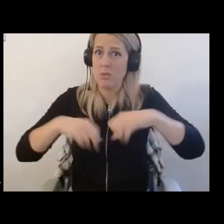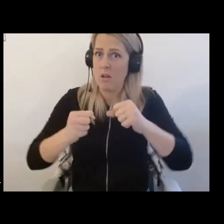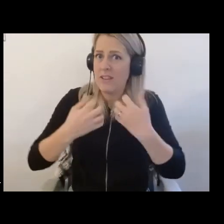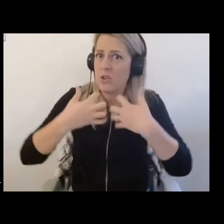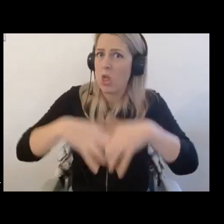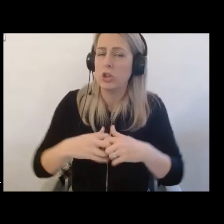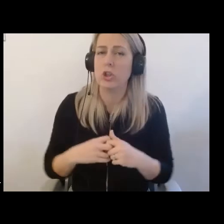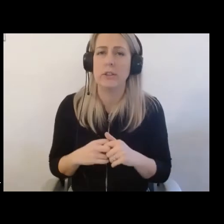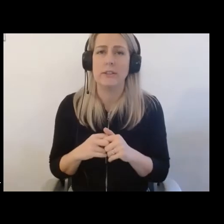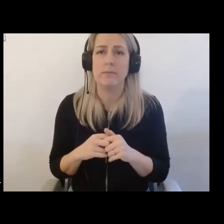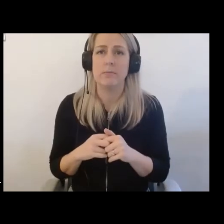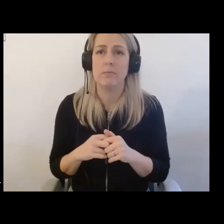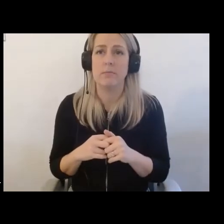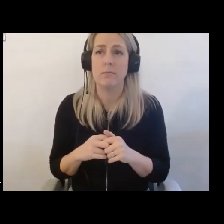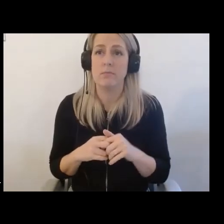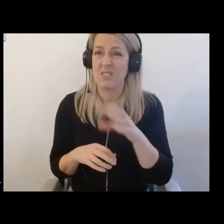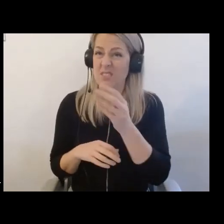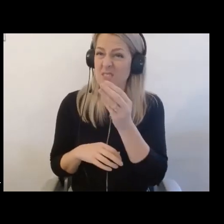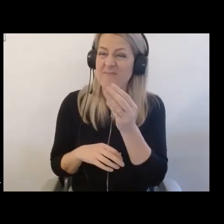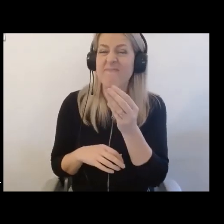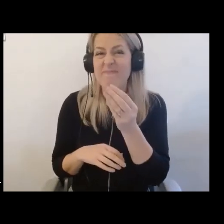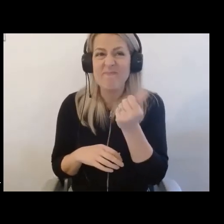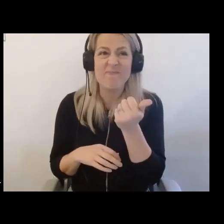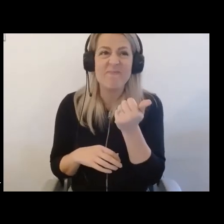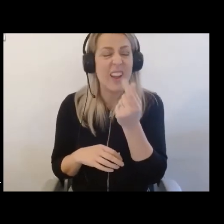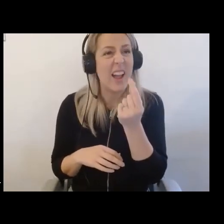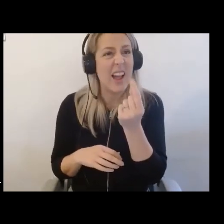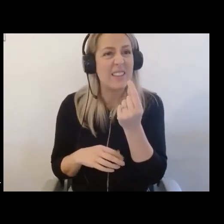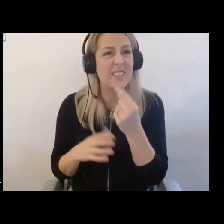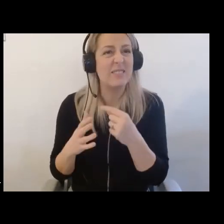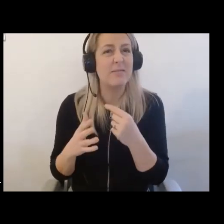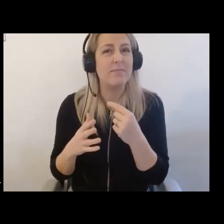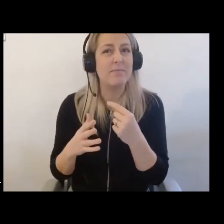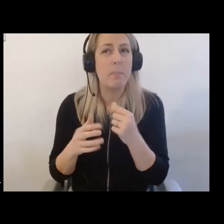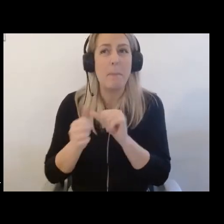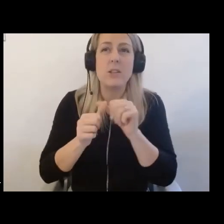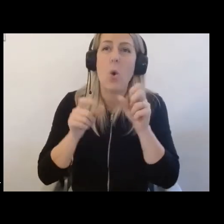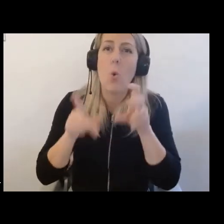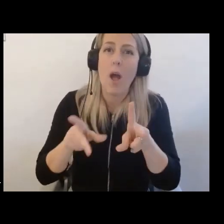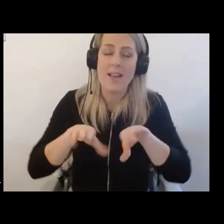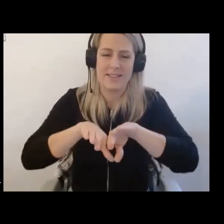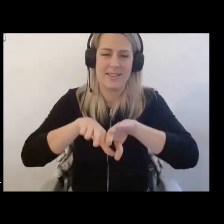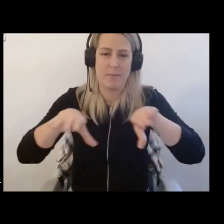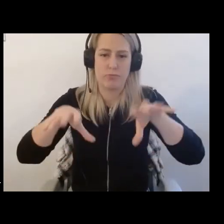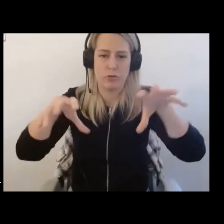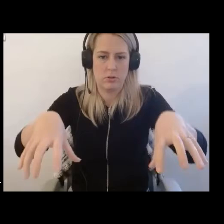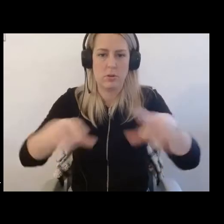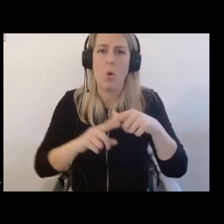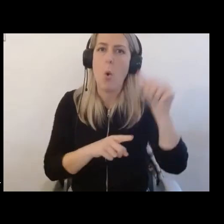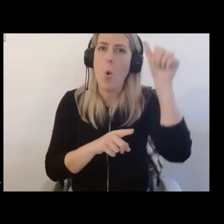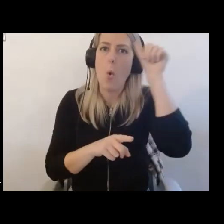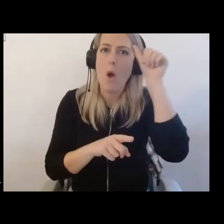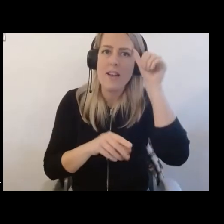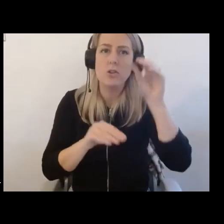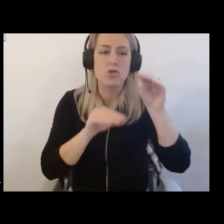can be helpful to split the whole question of barriers into two camps, awareness and training on the one hand, and then what we